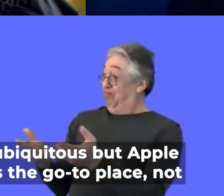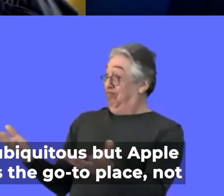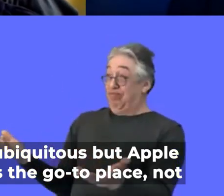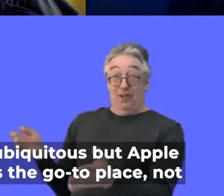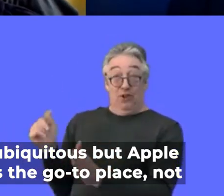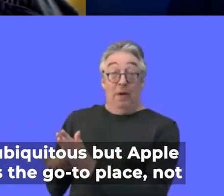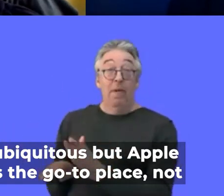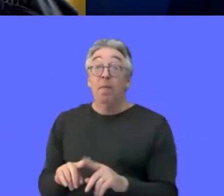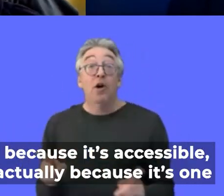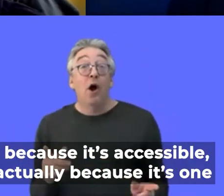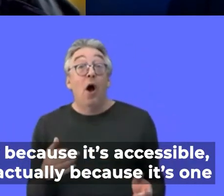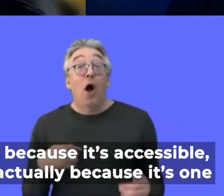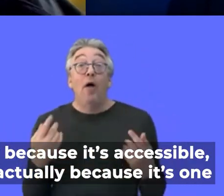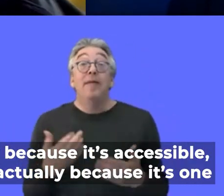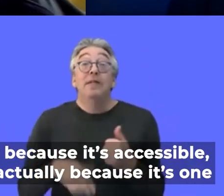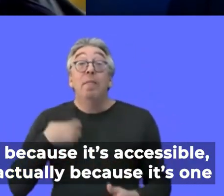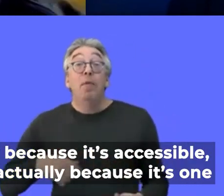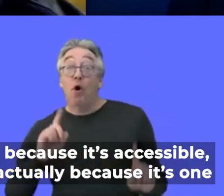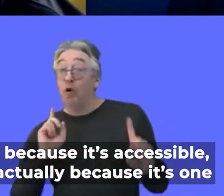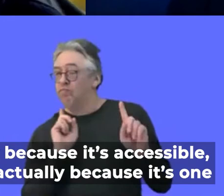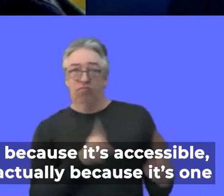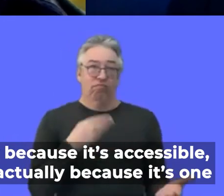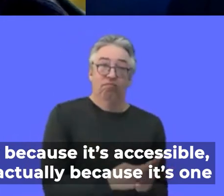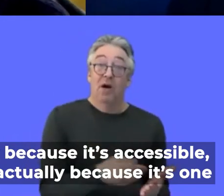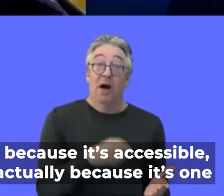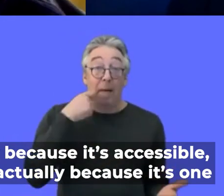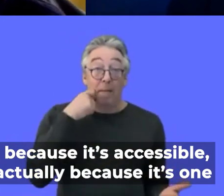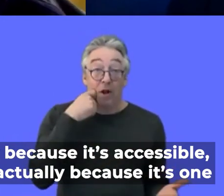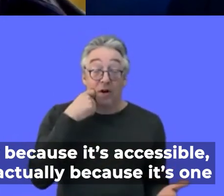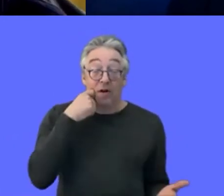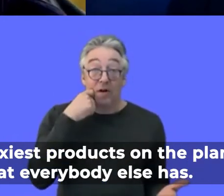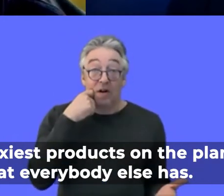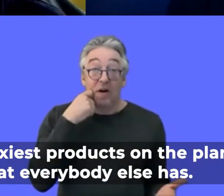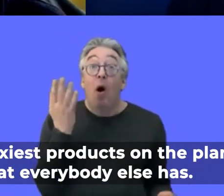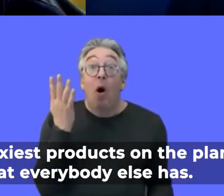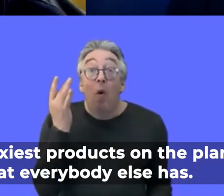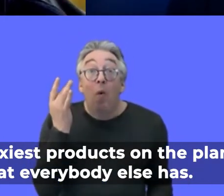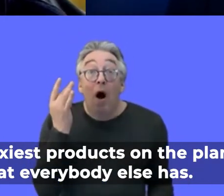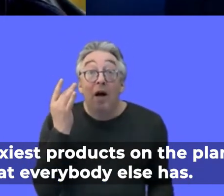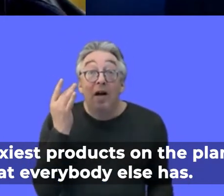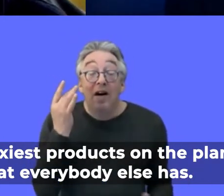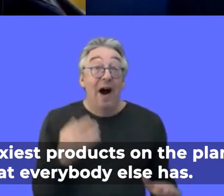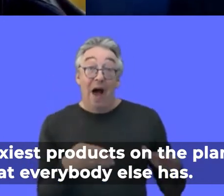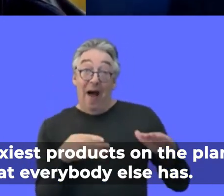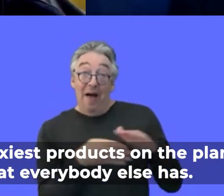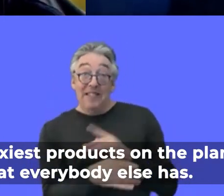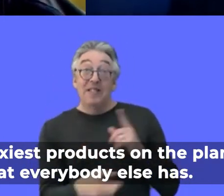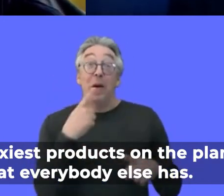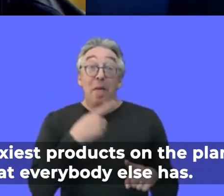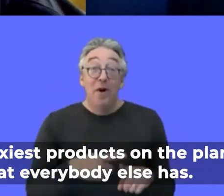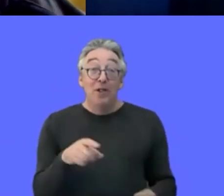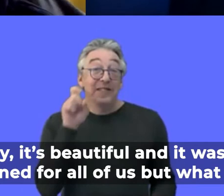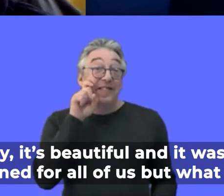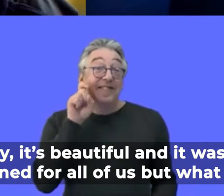is the go-to place, not only because it's accessible, but actually because it's one of the sexiest products on the planet that so everybody else